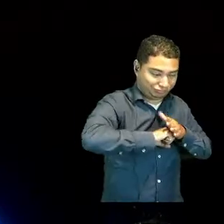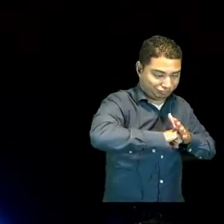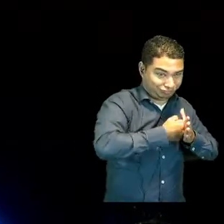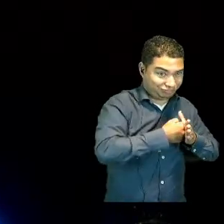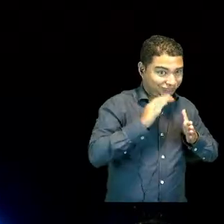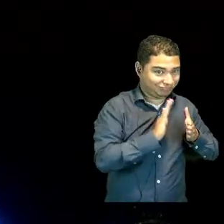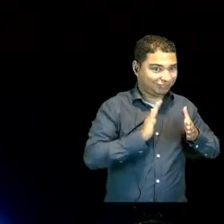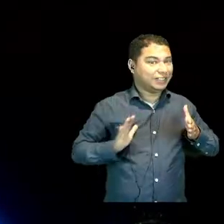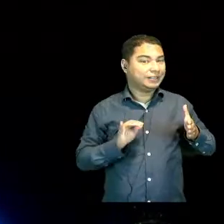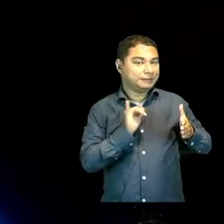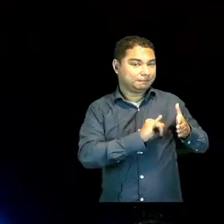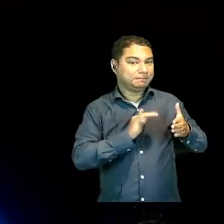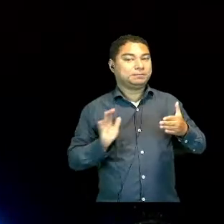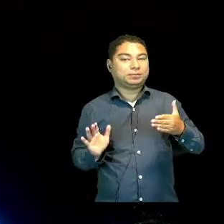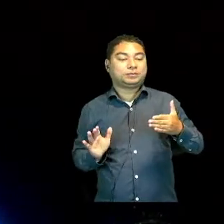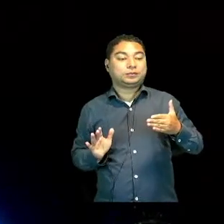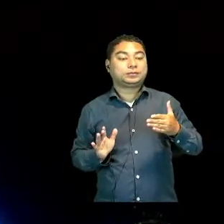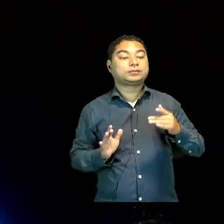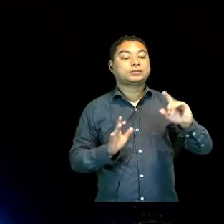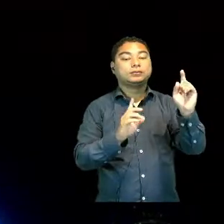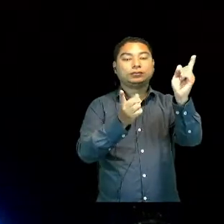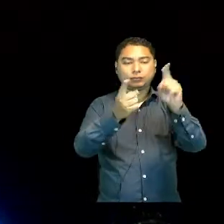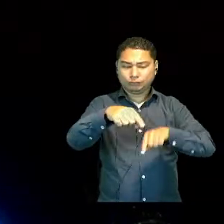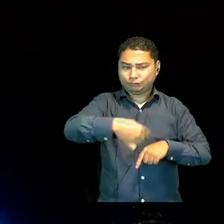Because I think we understand,